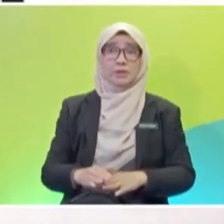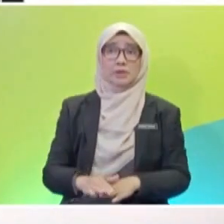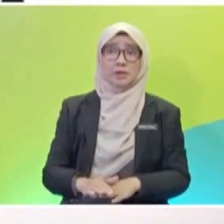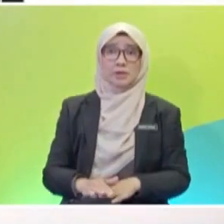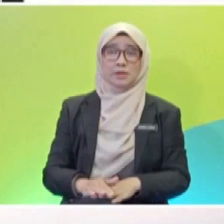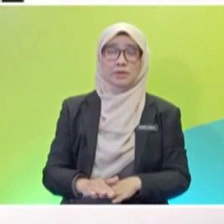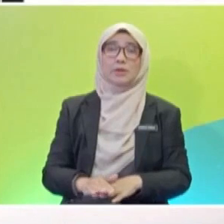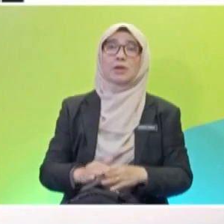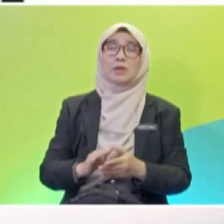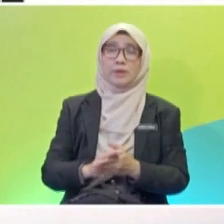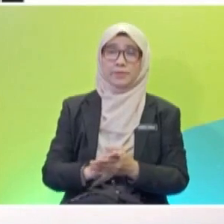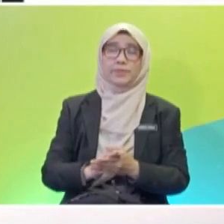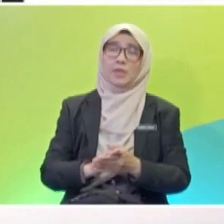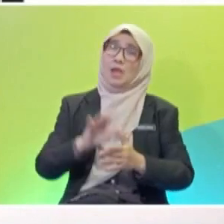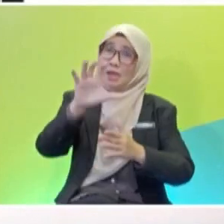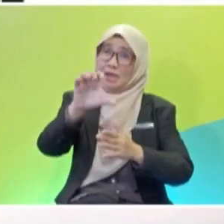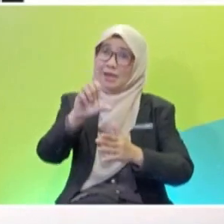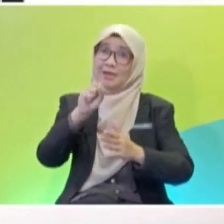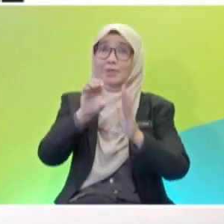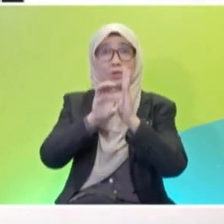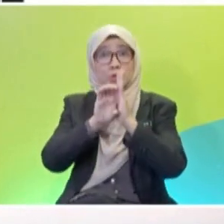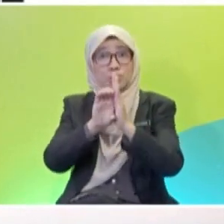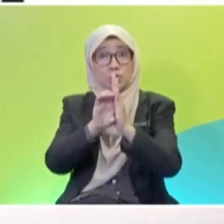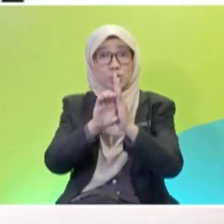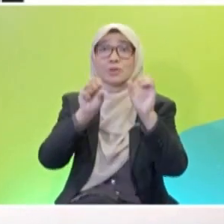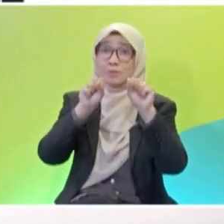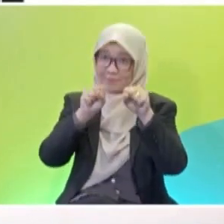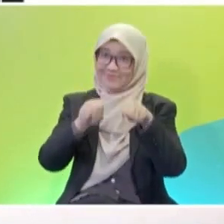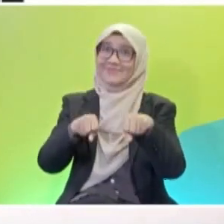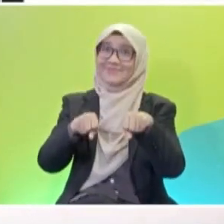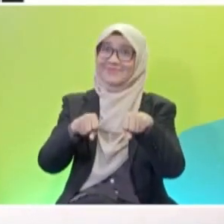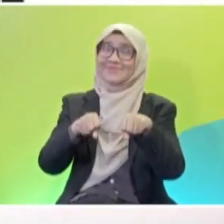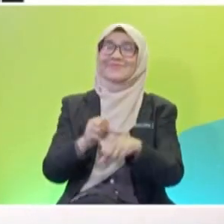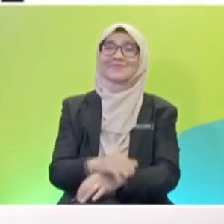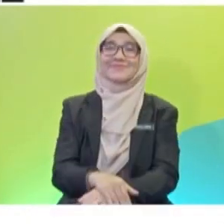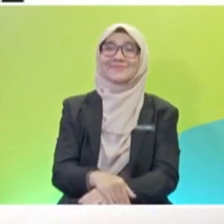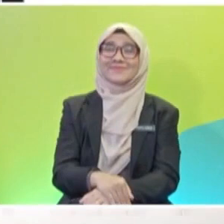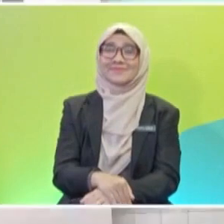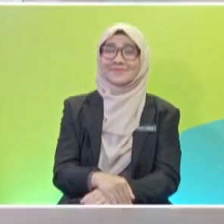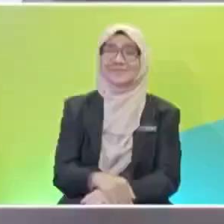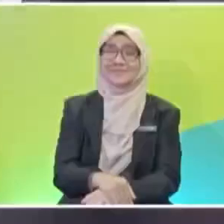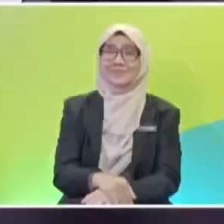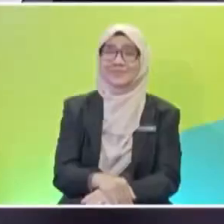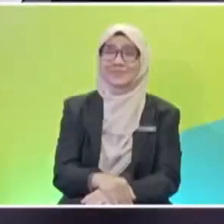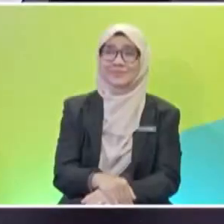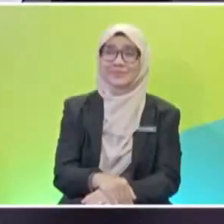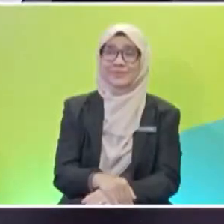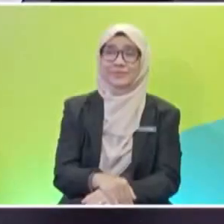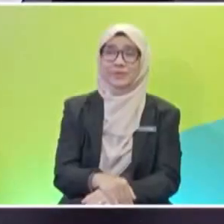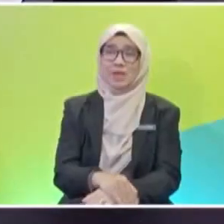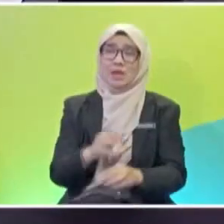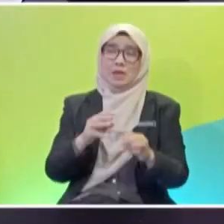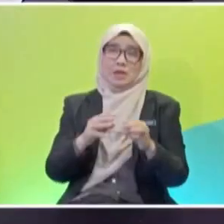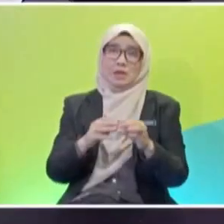take those as an example. Okay, mm-hmm. all right, good, yeah. All right. Yeah. Usually, whether we like it or